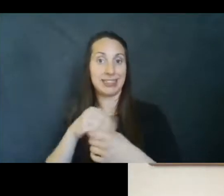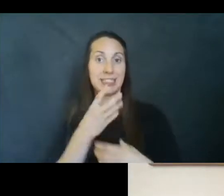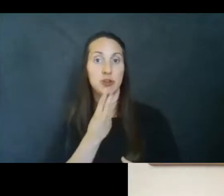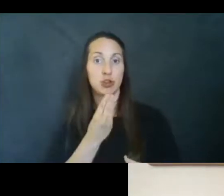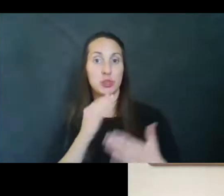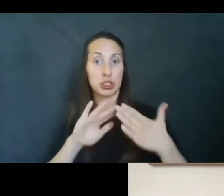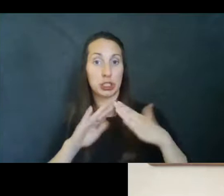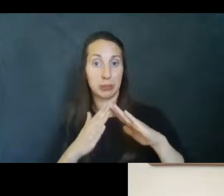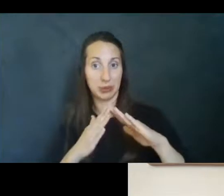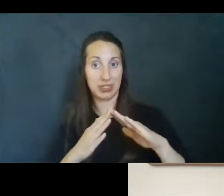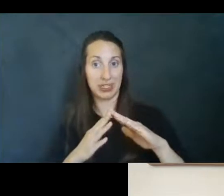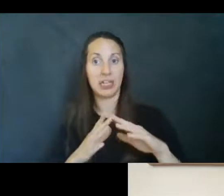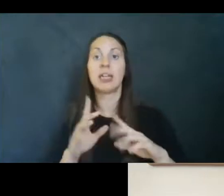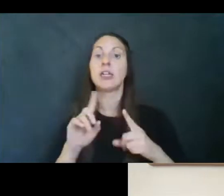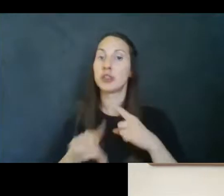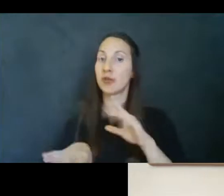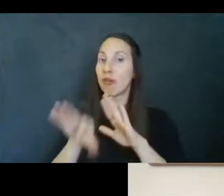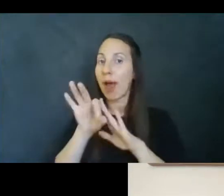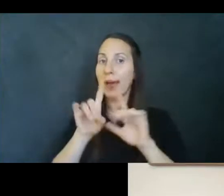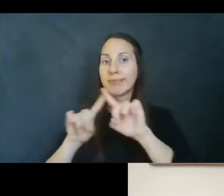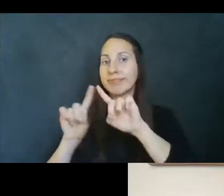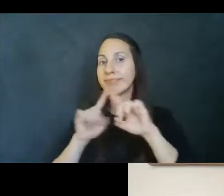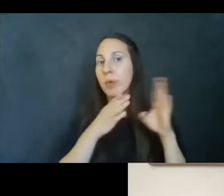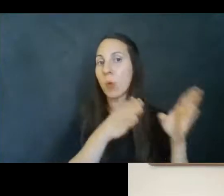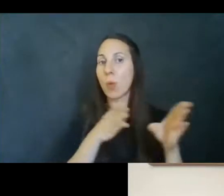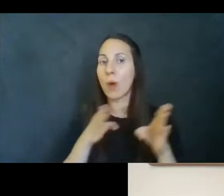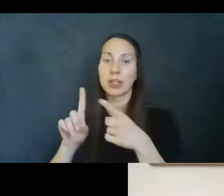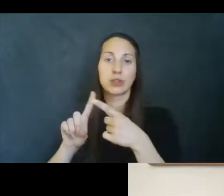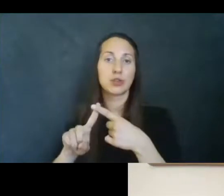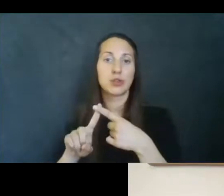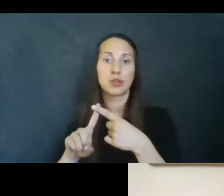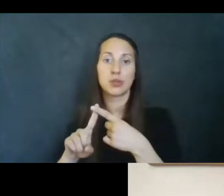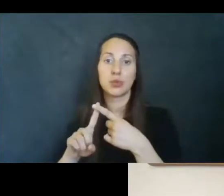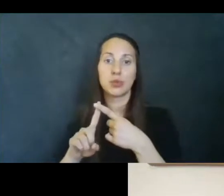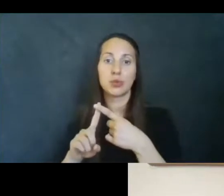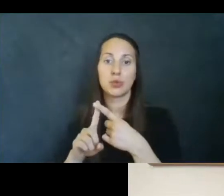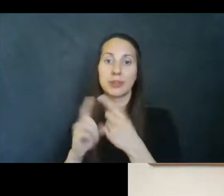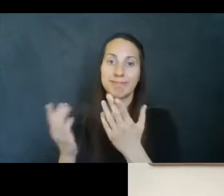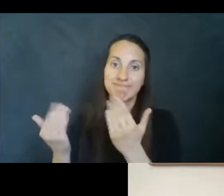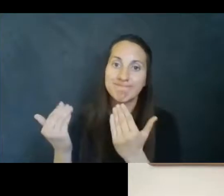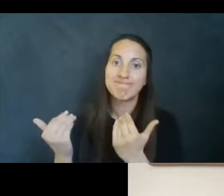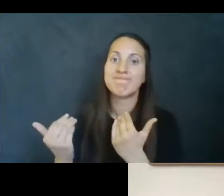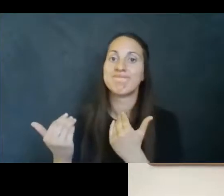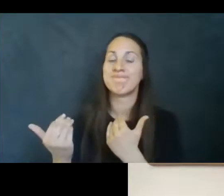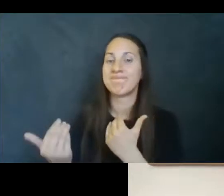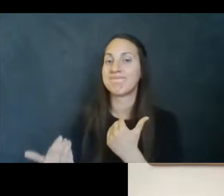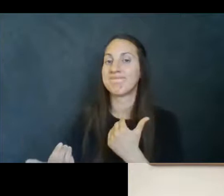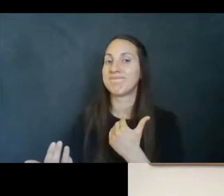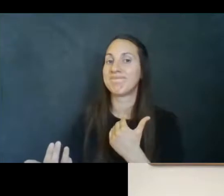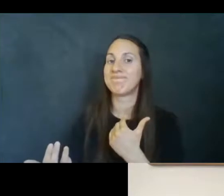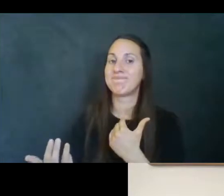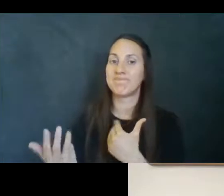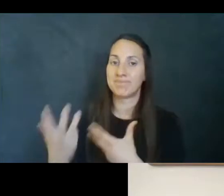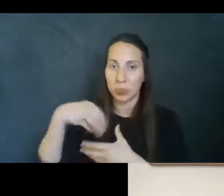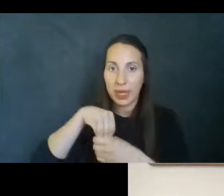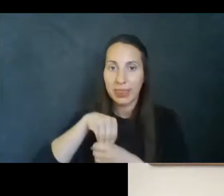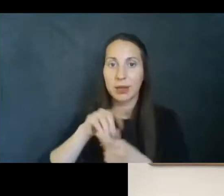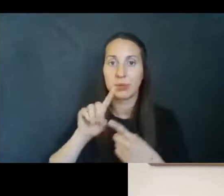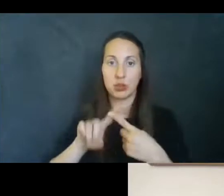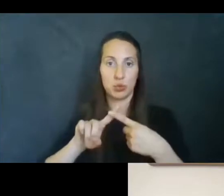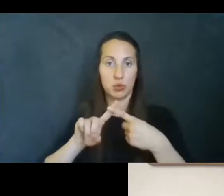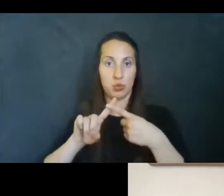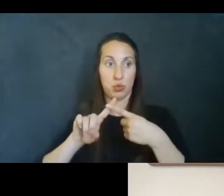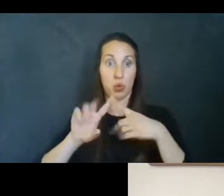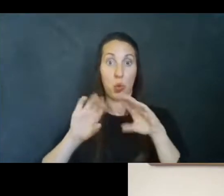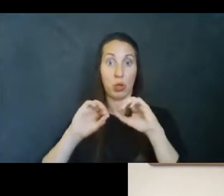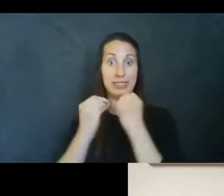and to find ways to bring them into organizations as key